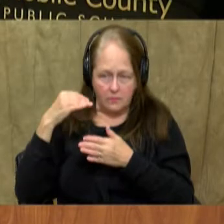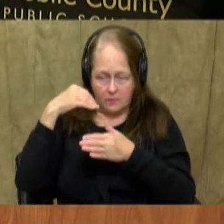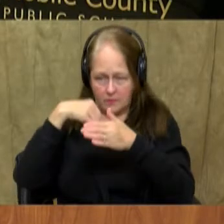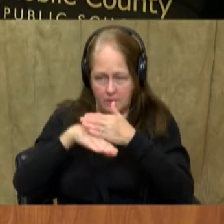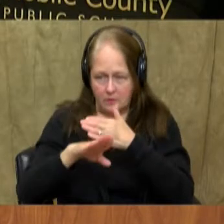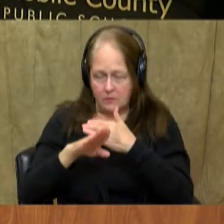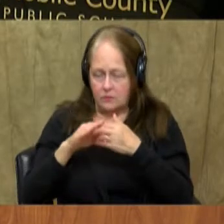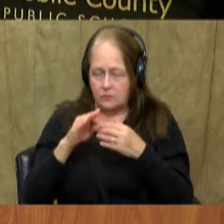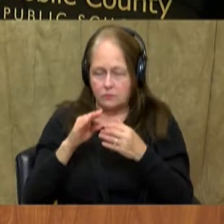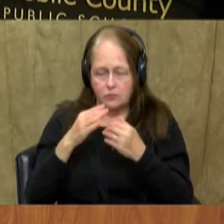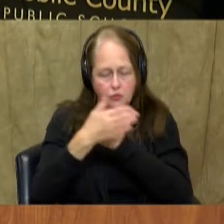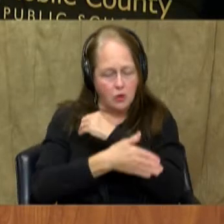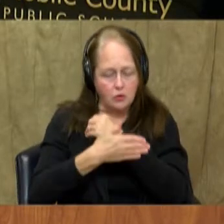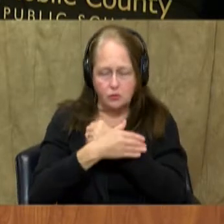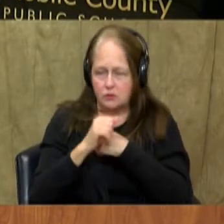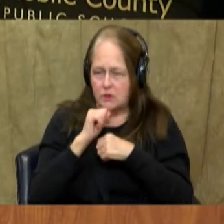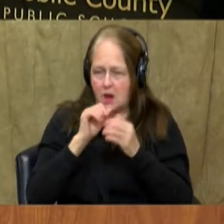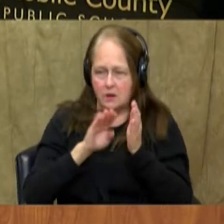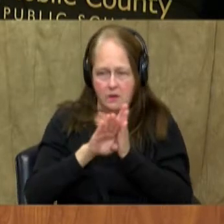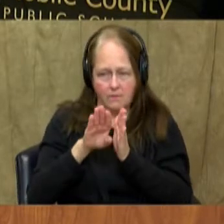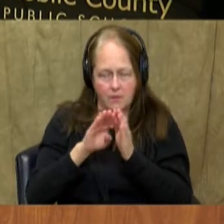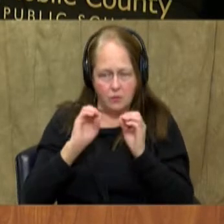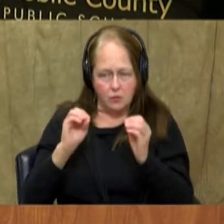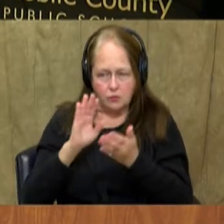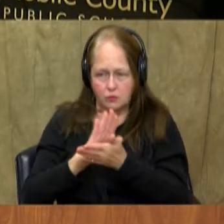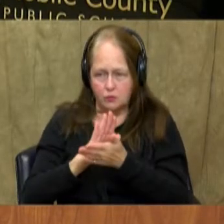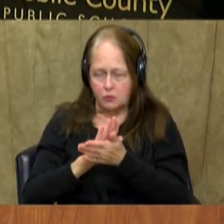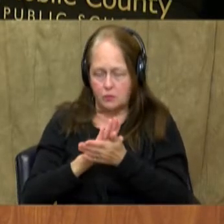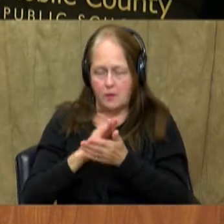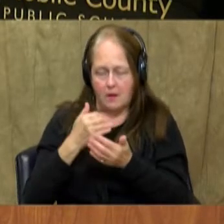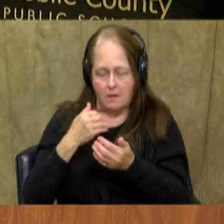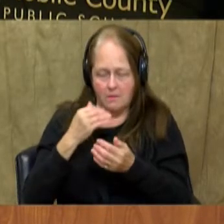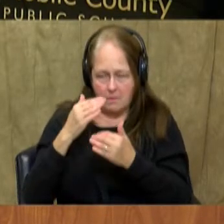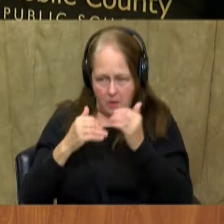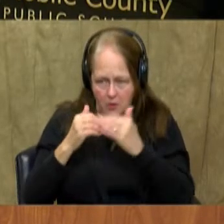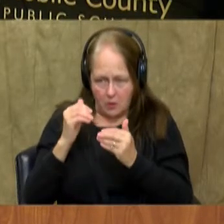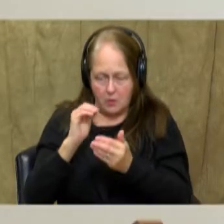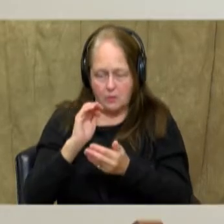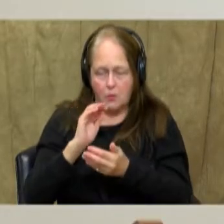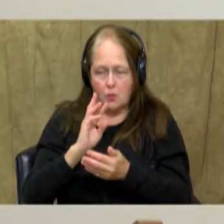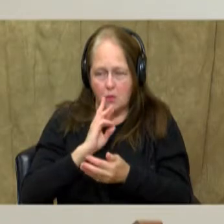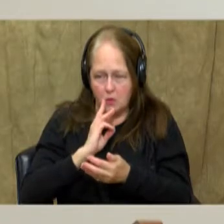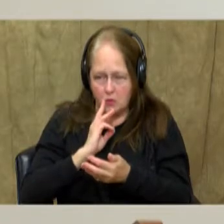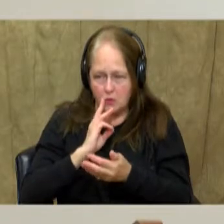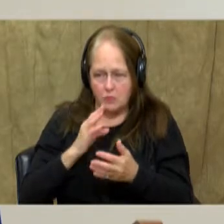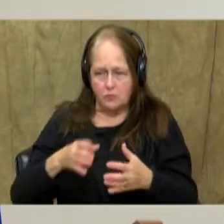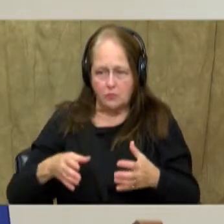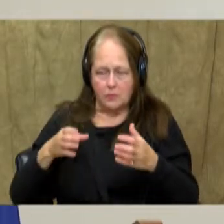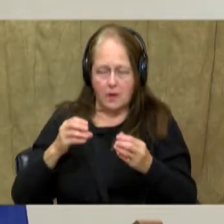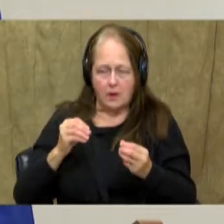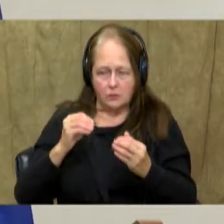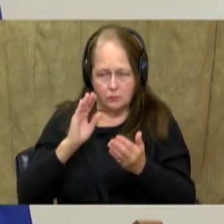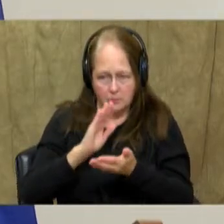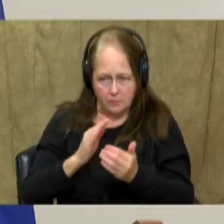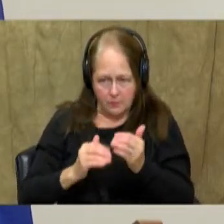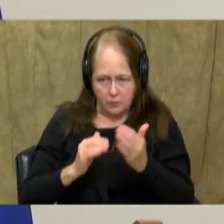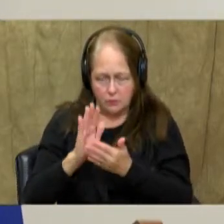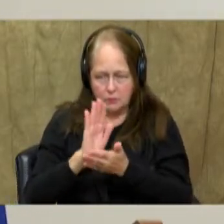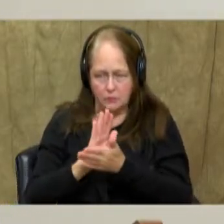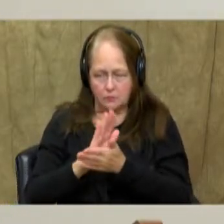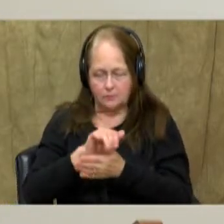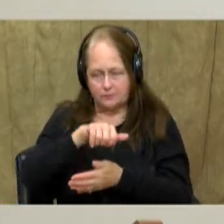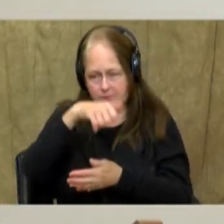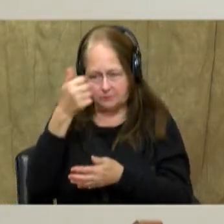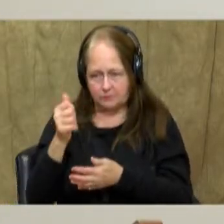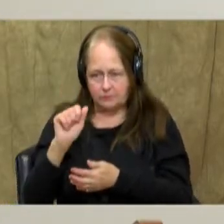underdeveloped countries and set up schools, dig water sources, and things like that. Now, there's this one program called the Alliance